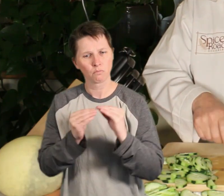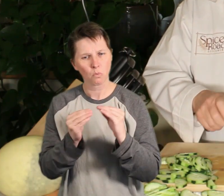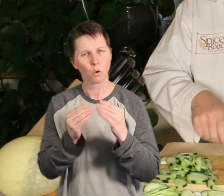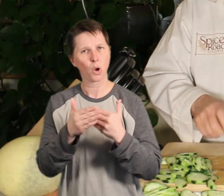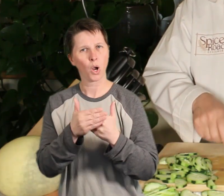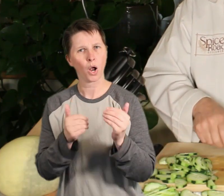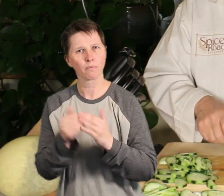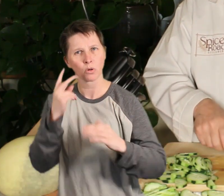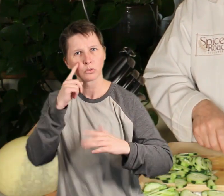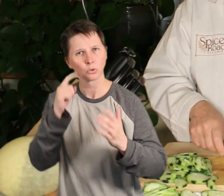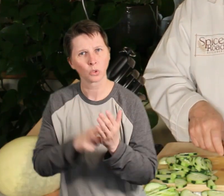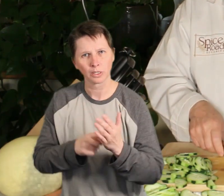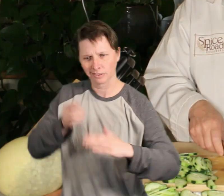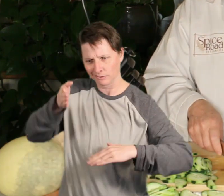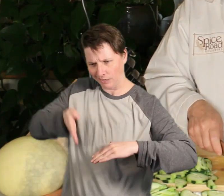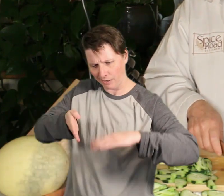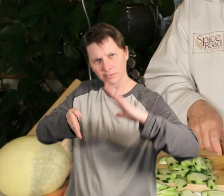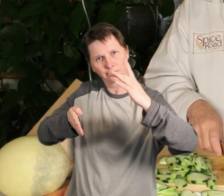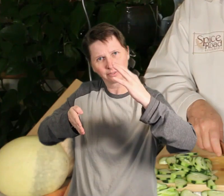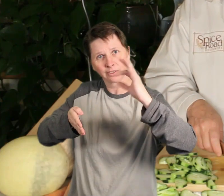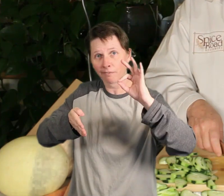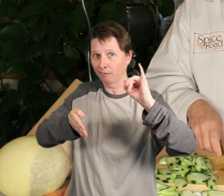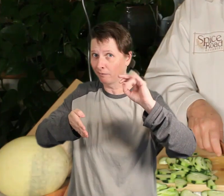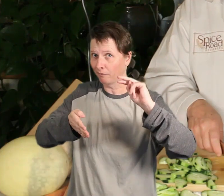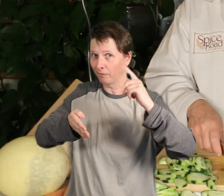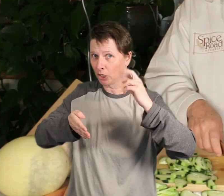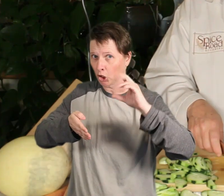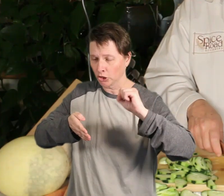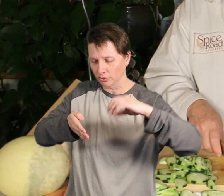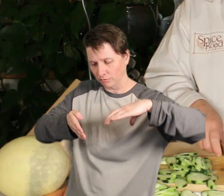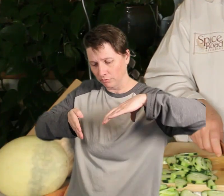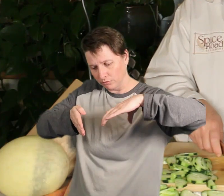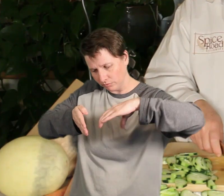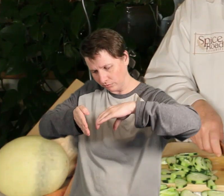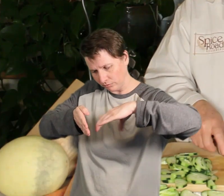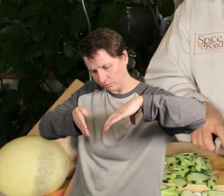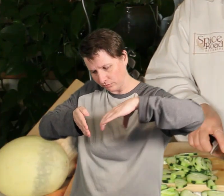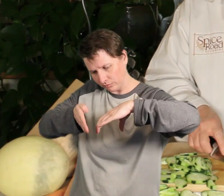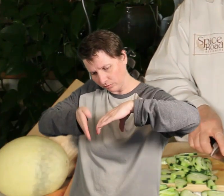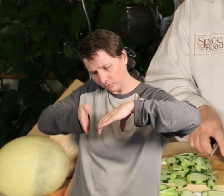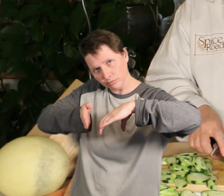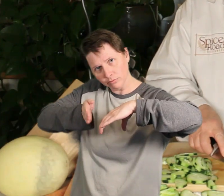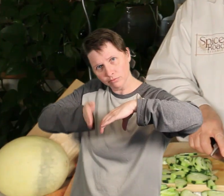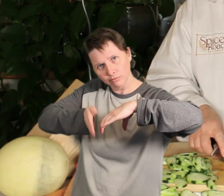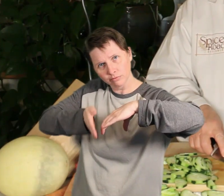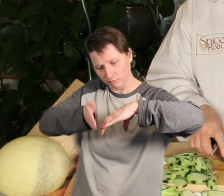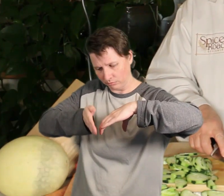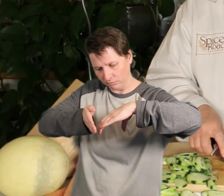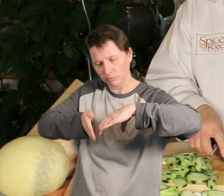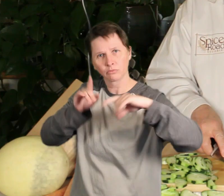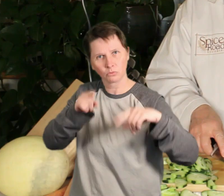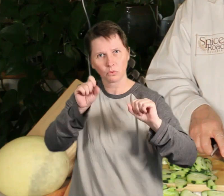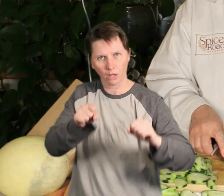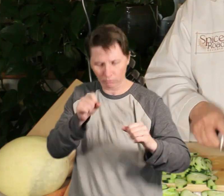the speed with which your knife is moving, countering the speed with which your knuckles are moving, can control the